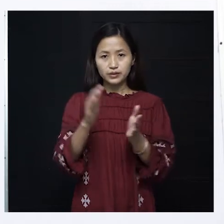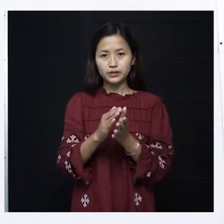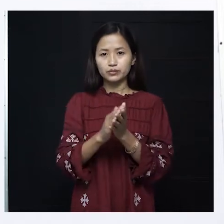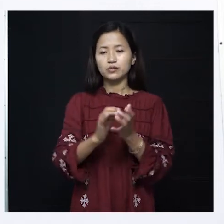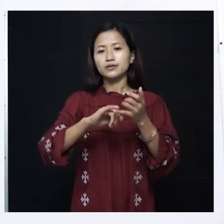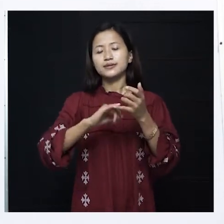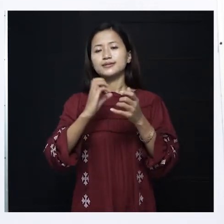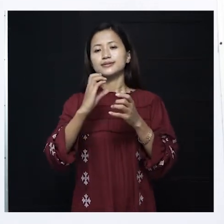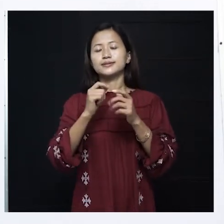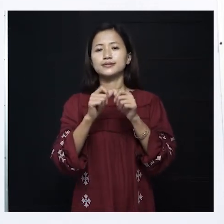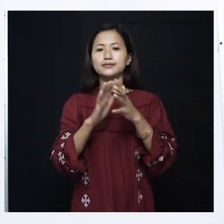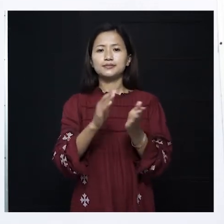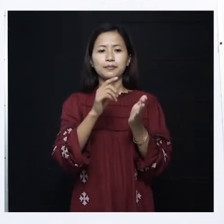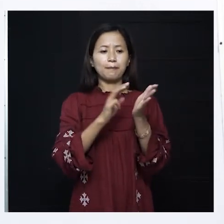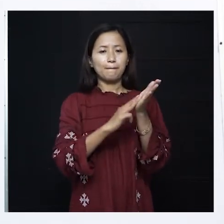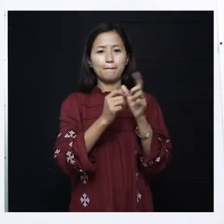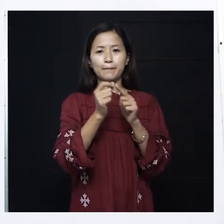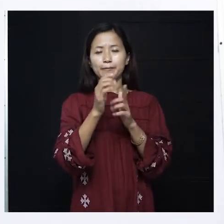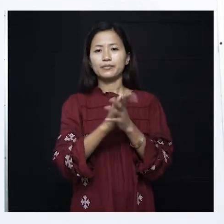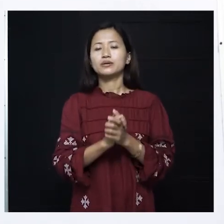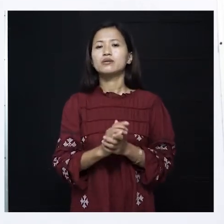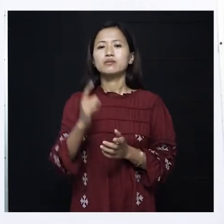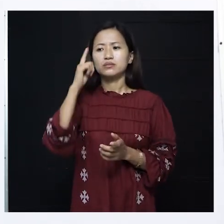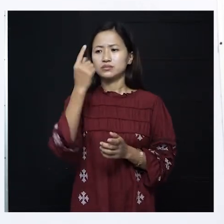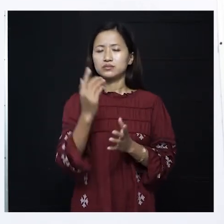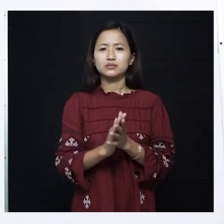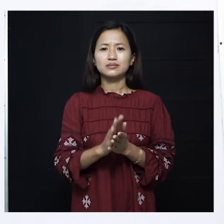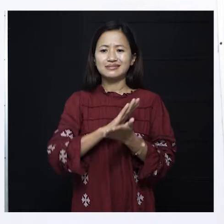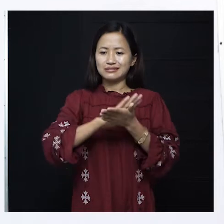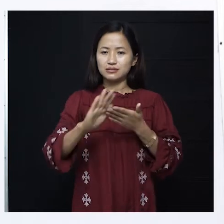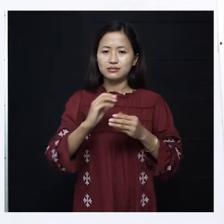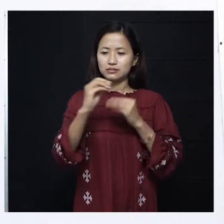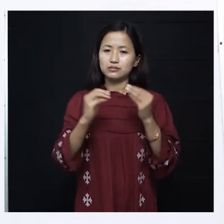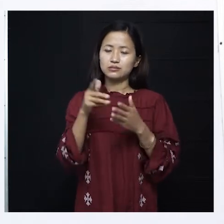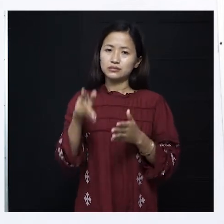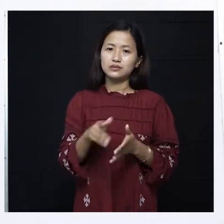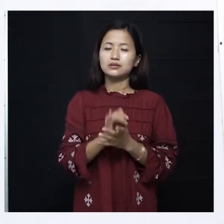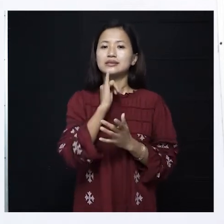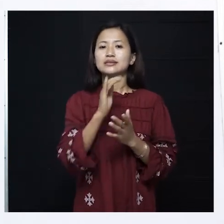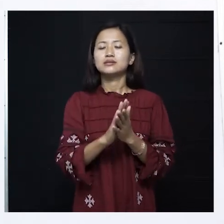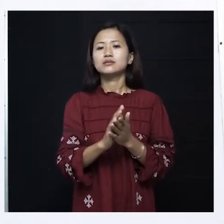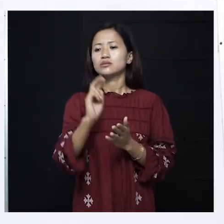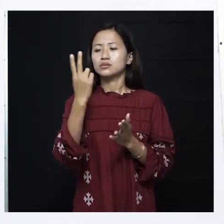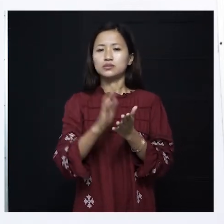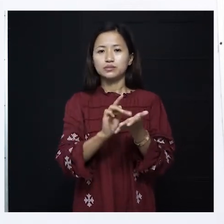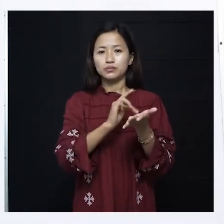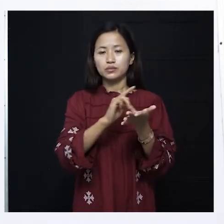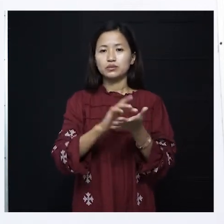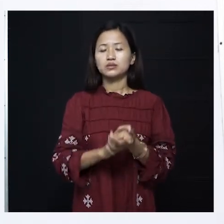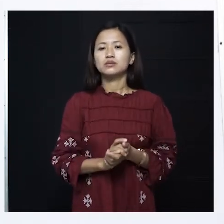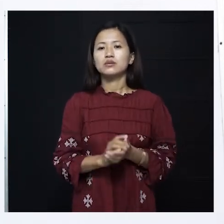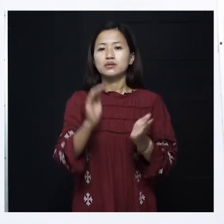small scale map. Now, one thing I want you to be clear about here is, okay, there are two parts. One is